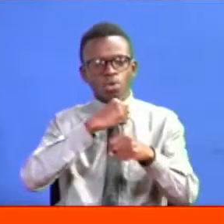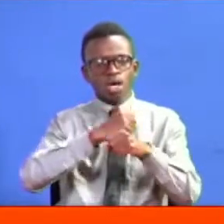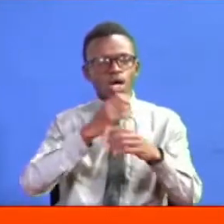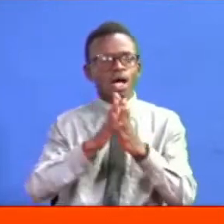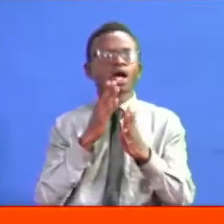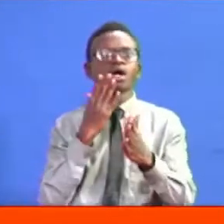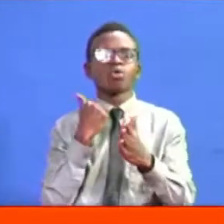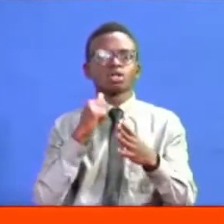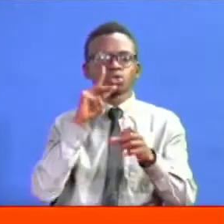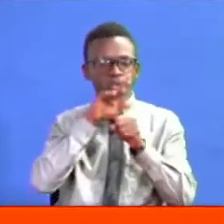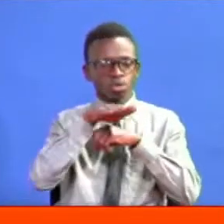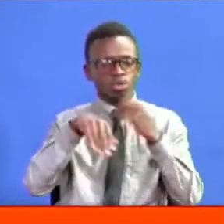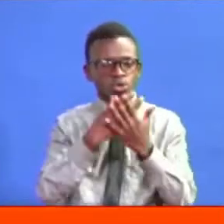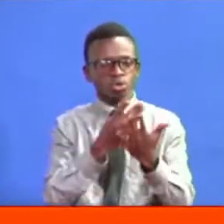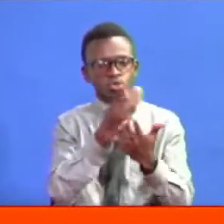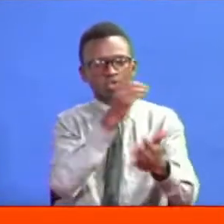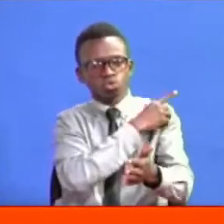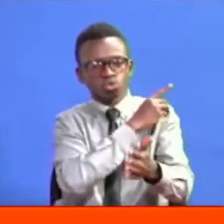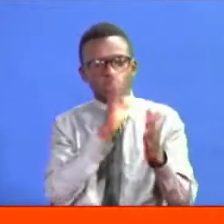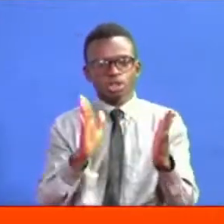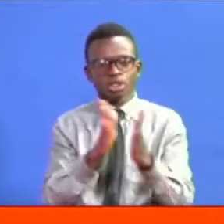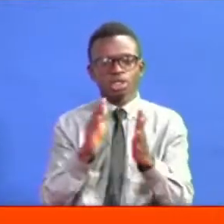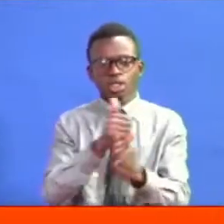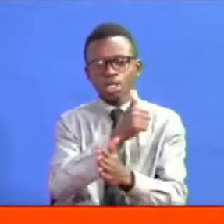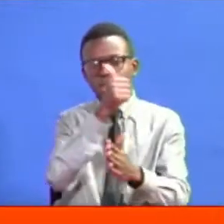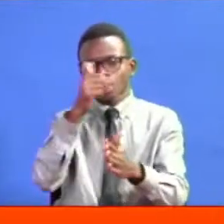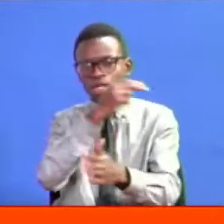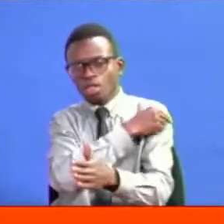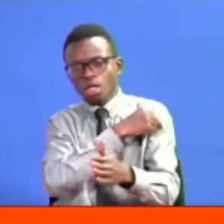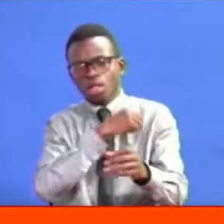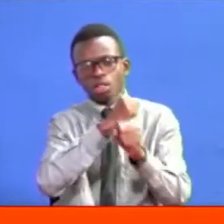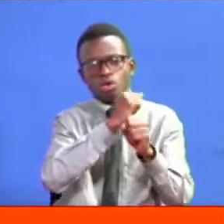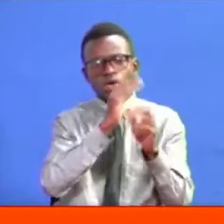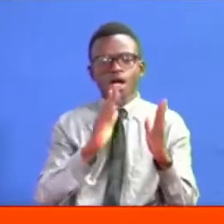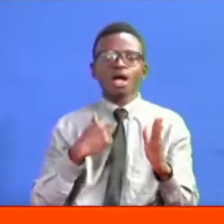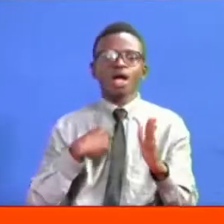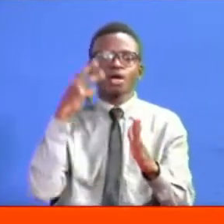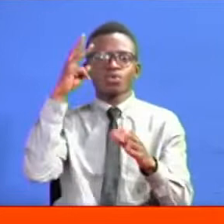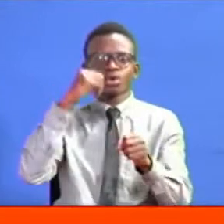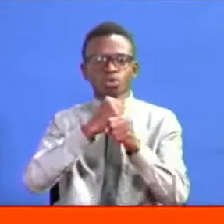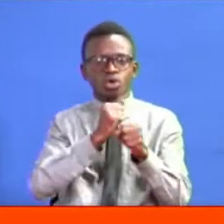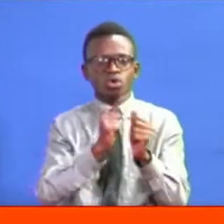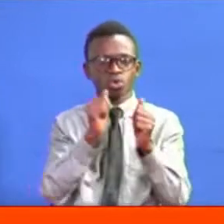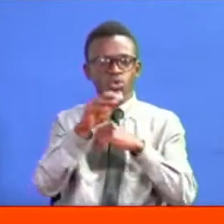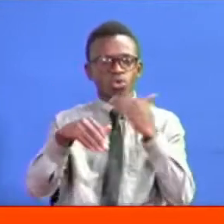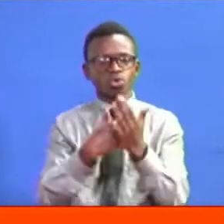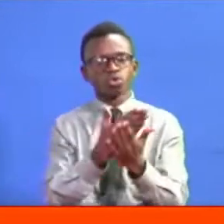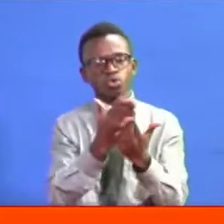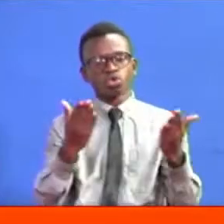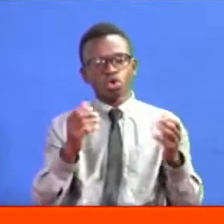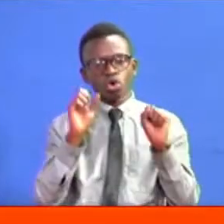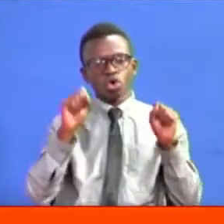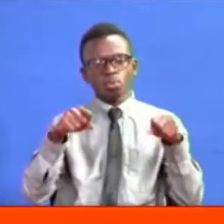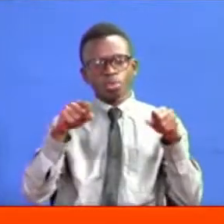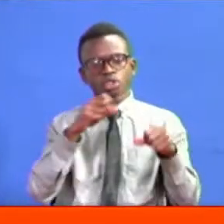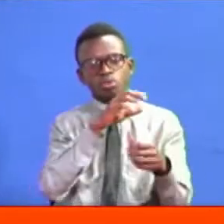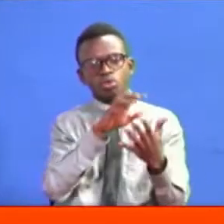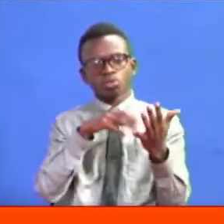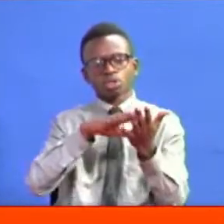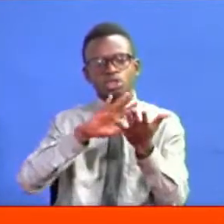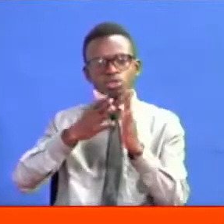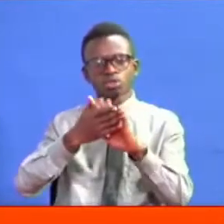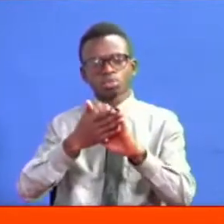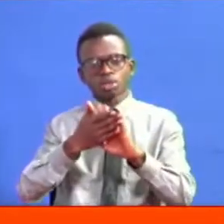wote madaktari nyinyi wote and all the healthcare workers. Mimi nitafanya kazi na nyinyi tuhakikishe Machakos itakuwa mahali